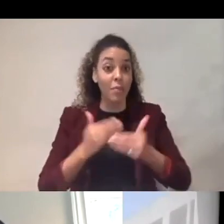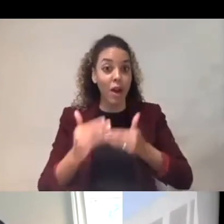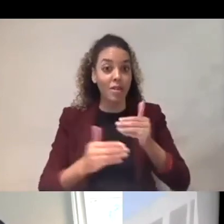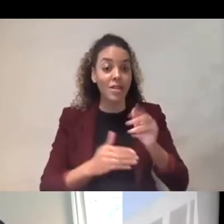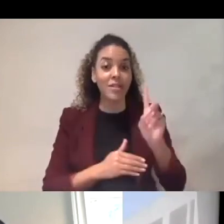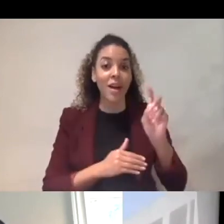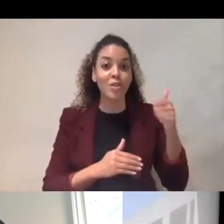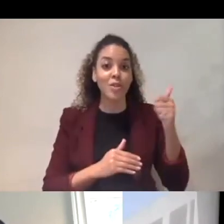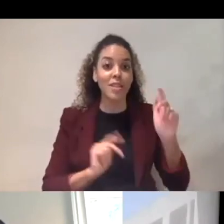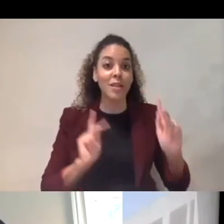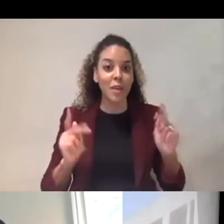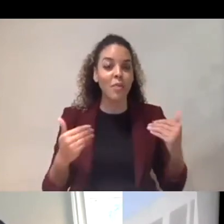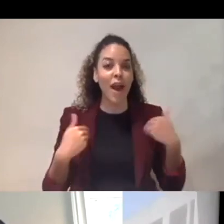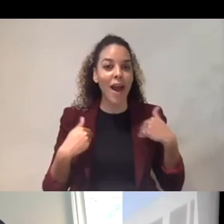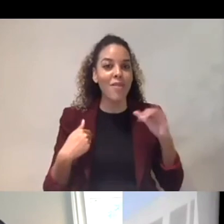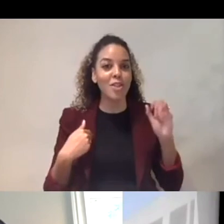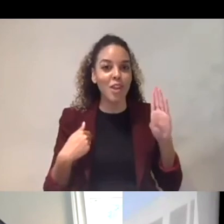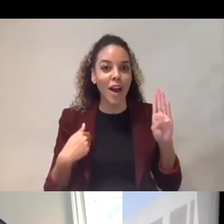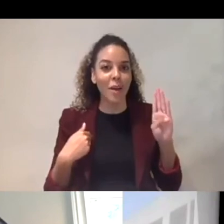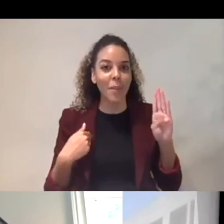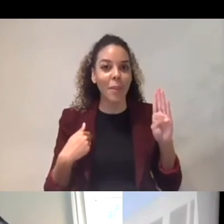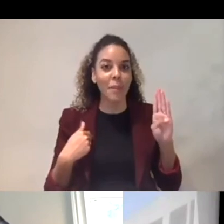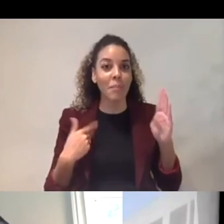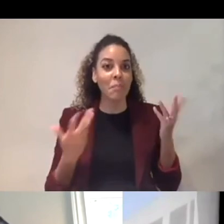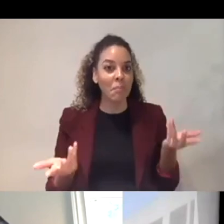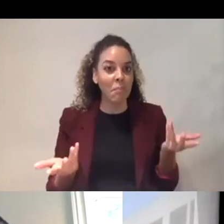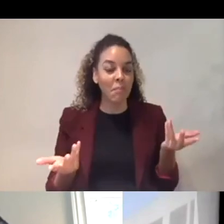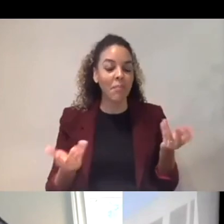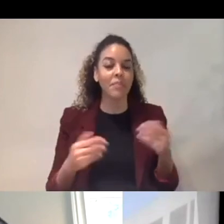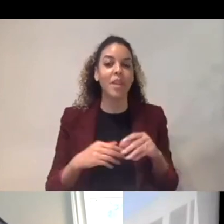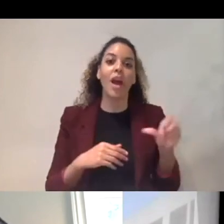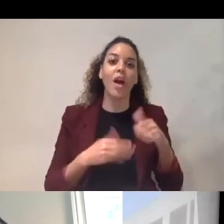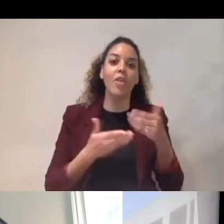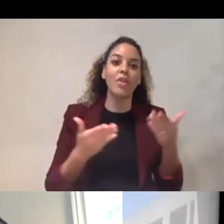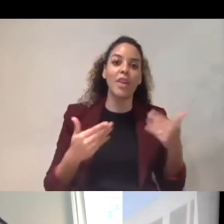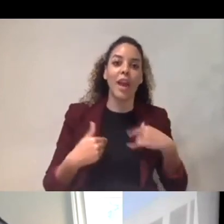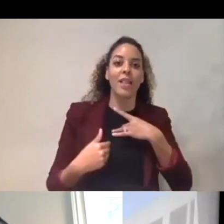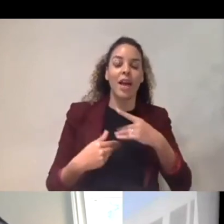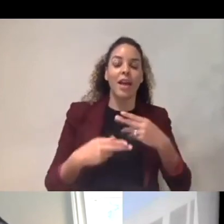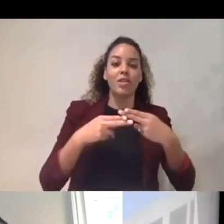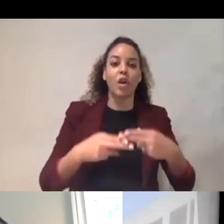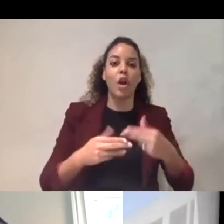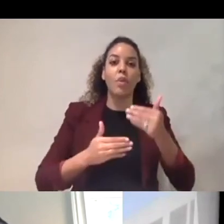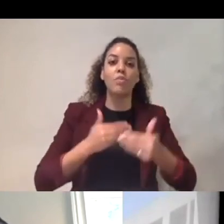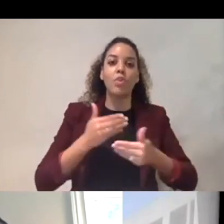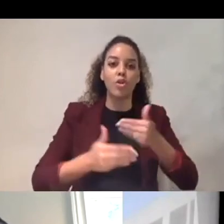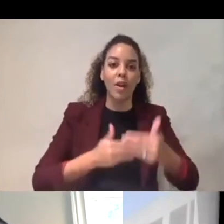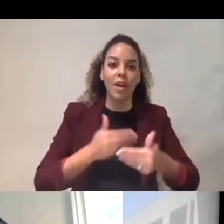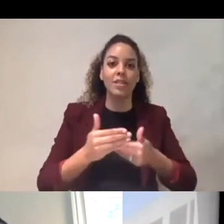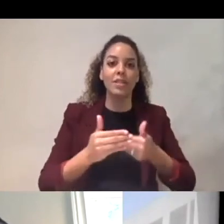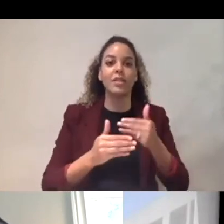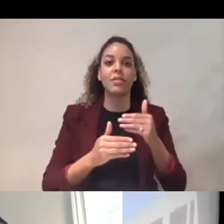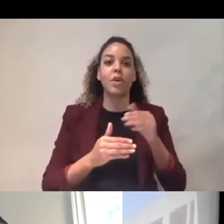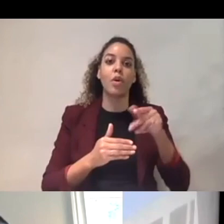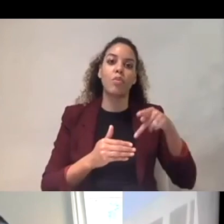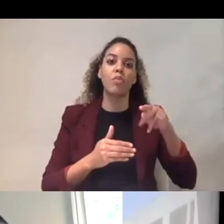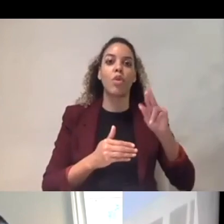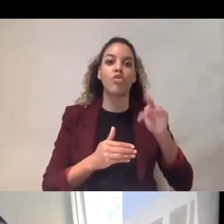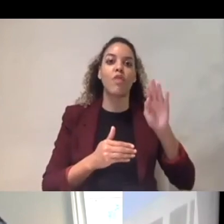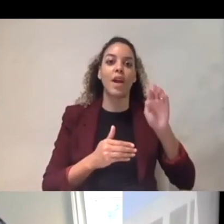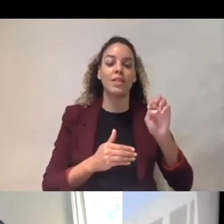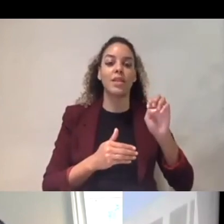wouldn't. Another strategy that I really like is progressive employment, where individuals get into the workplace, and it could